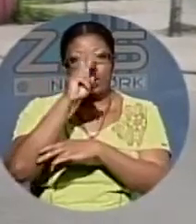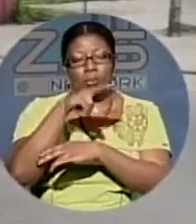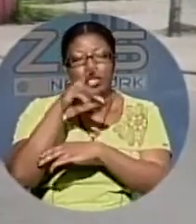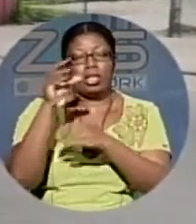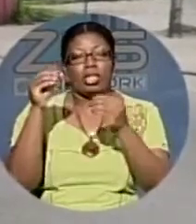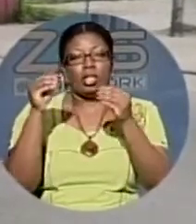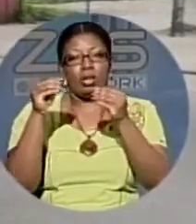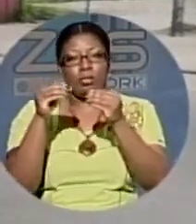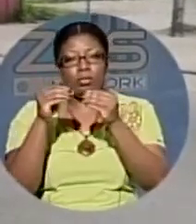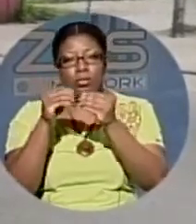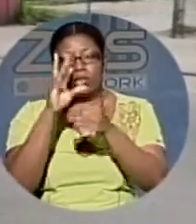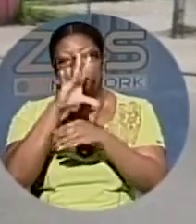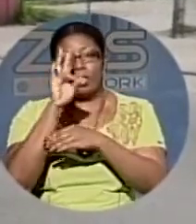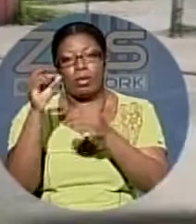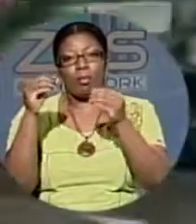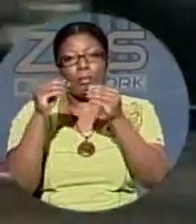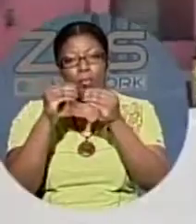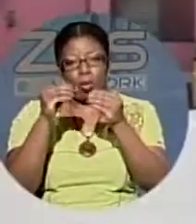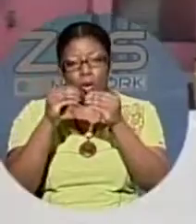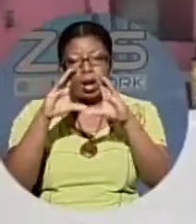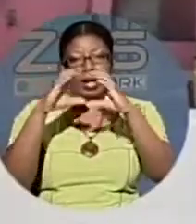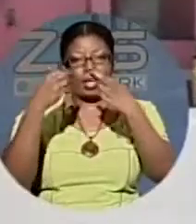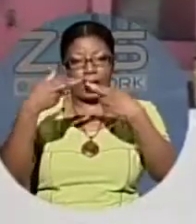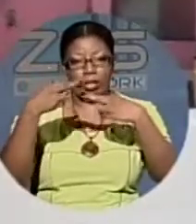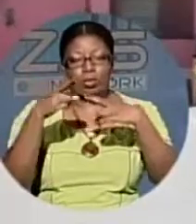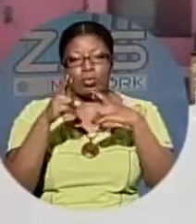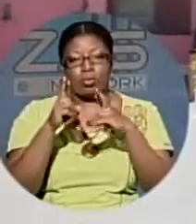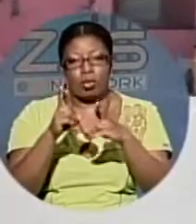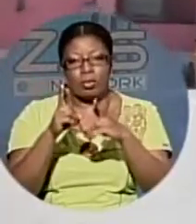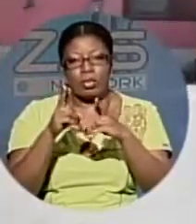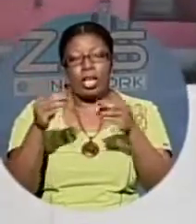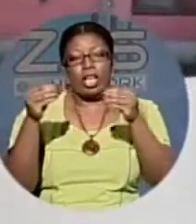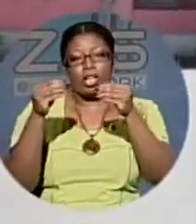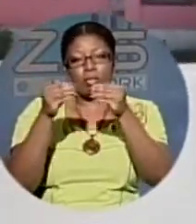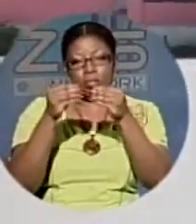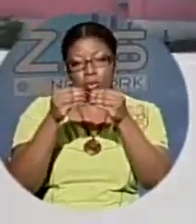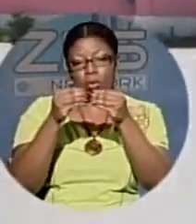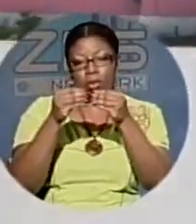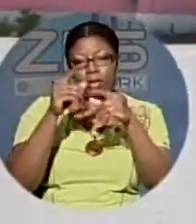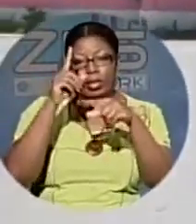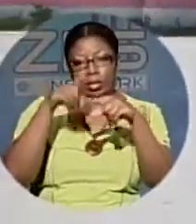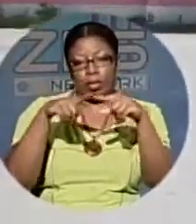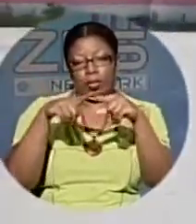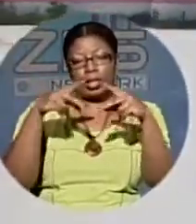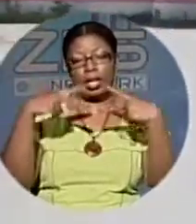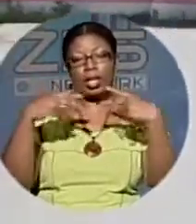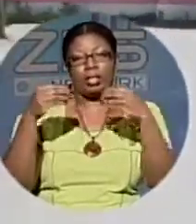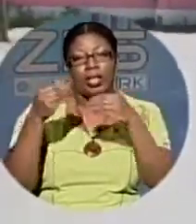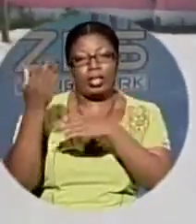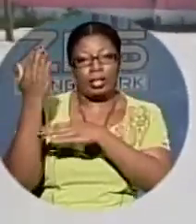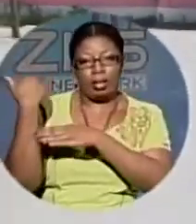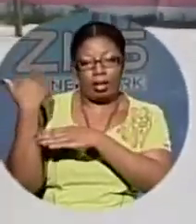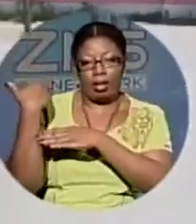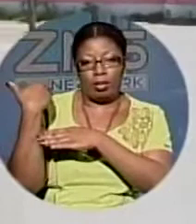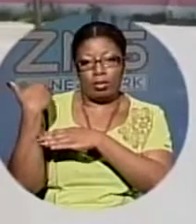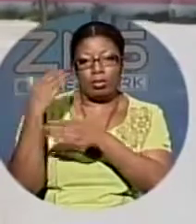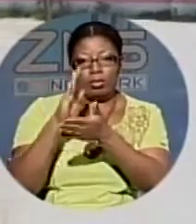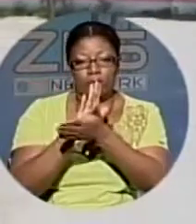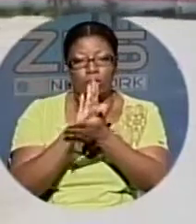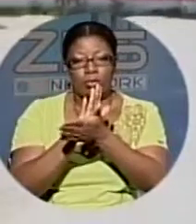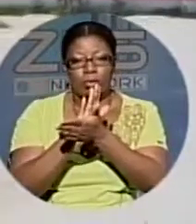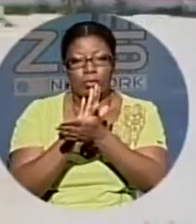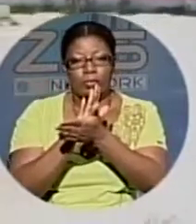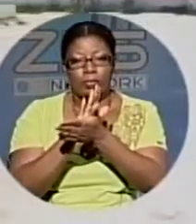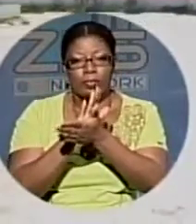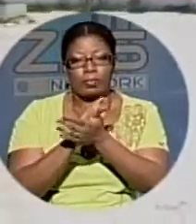the old site. Principal is Anthony Burrows. It's almost like night and day. Our former campus is